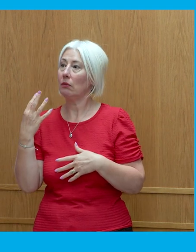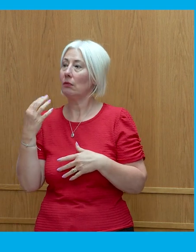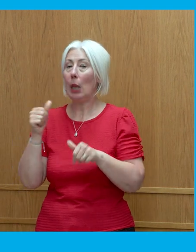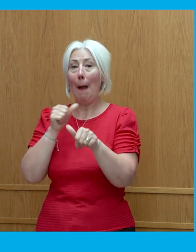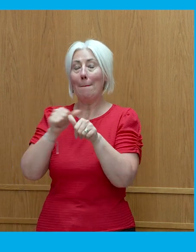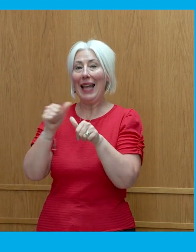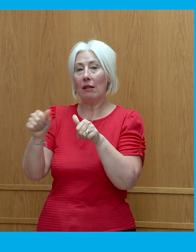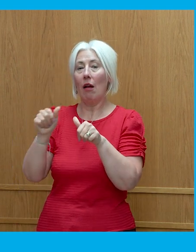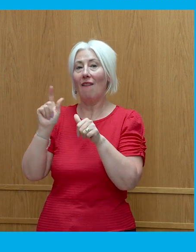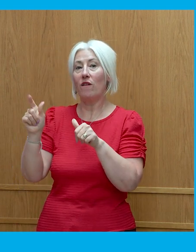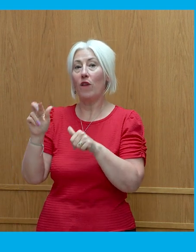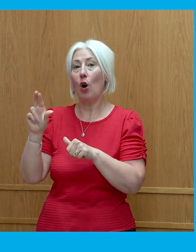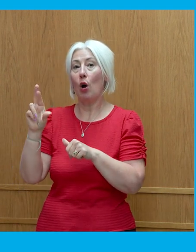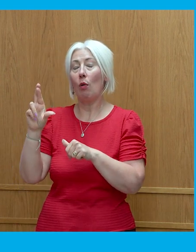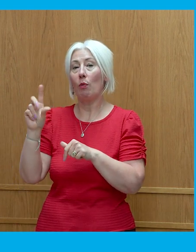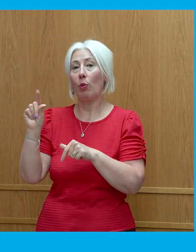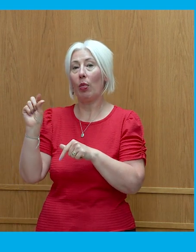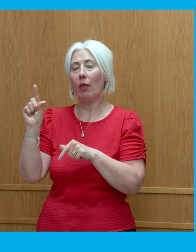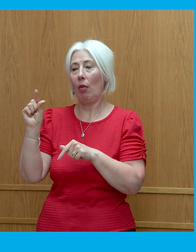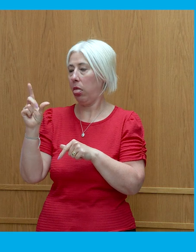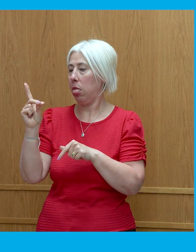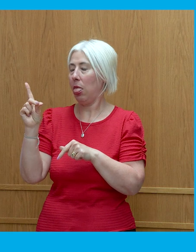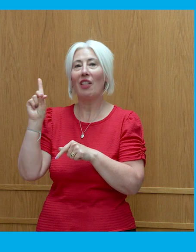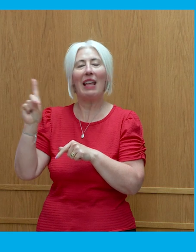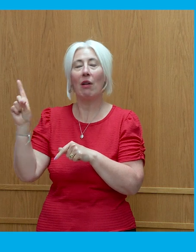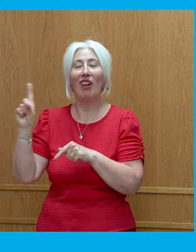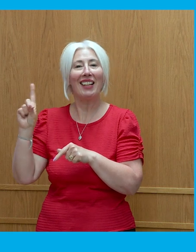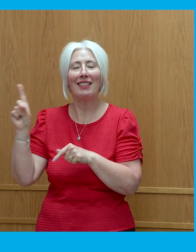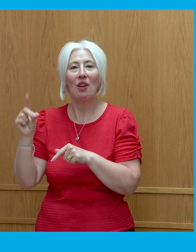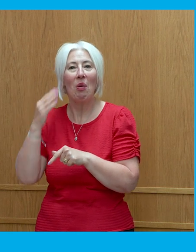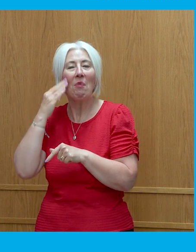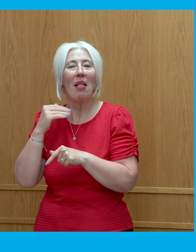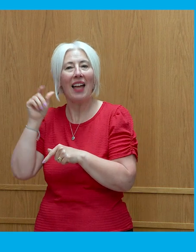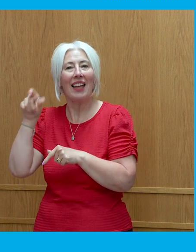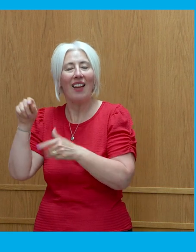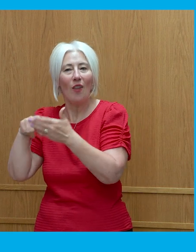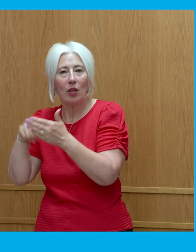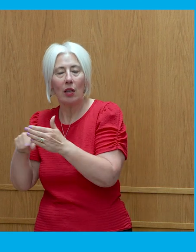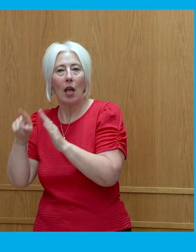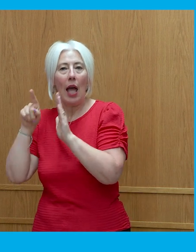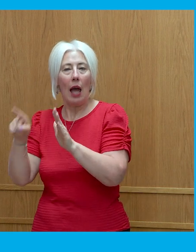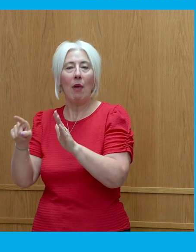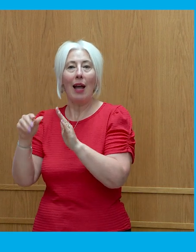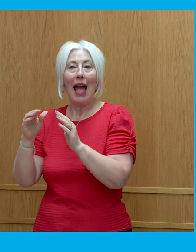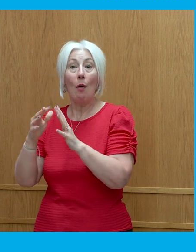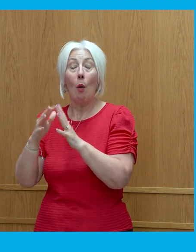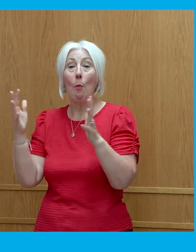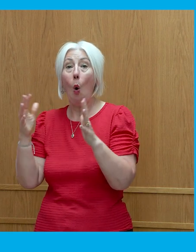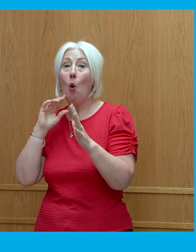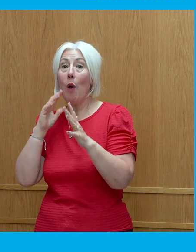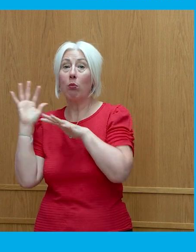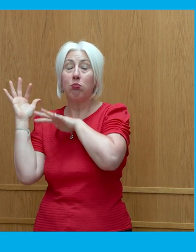for Democrats with black voters and probably higher turnout and better margin. So that would be